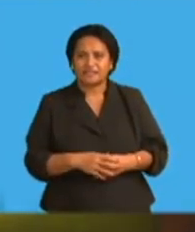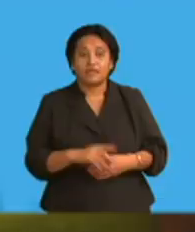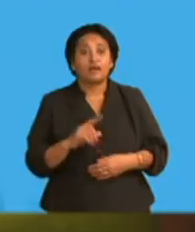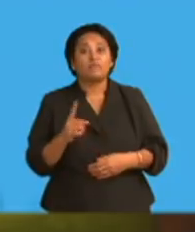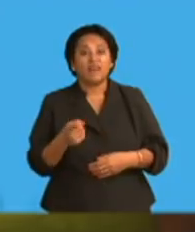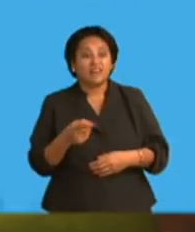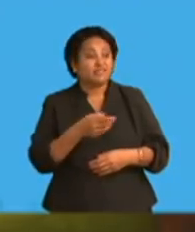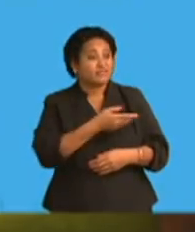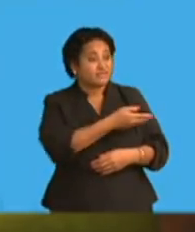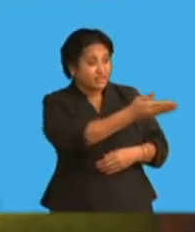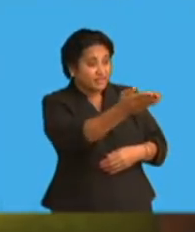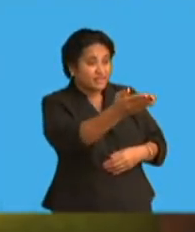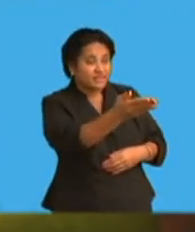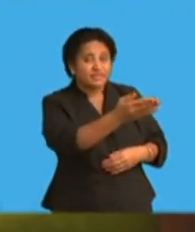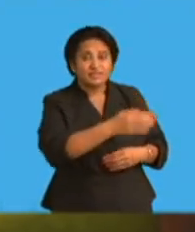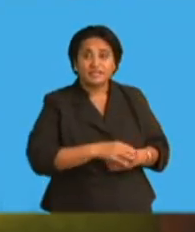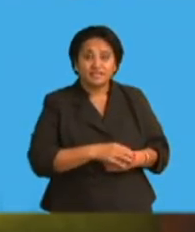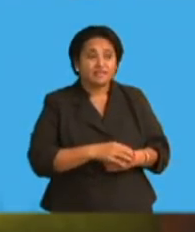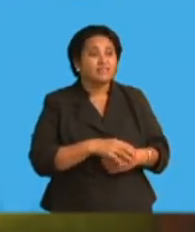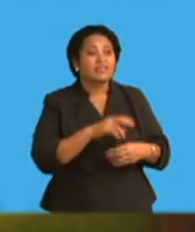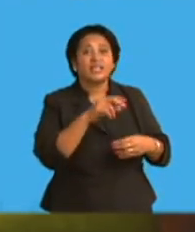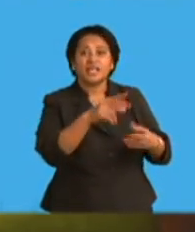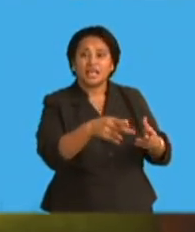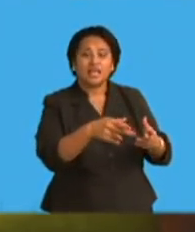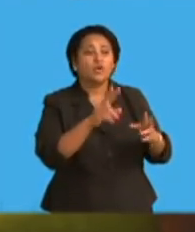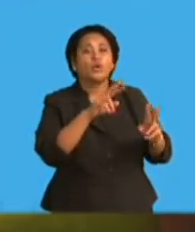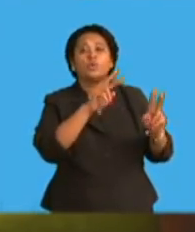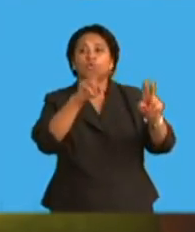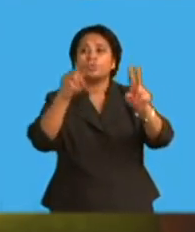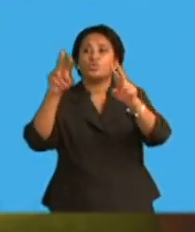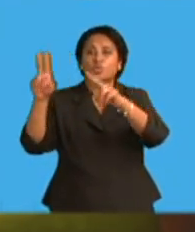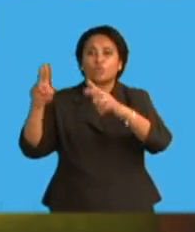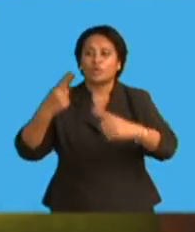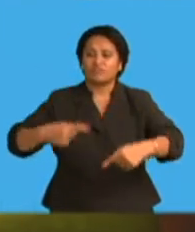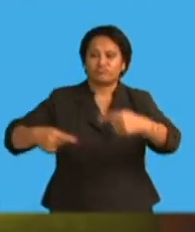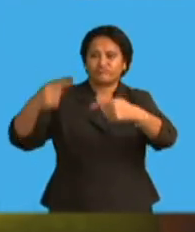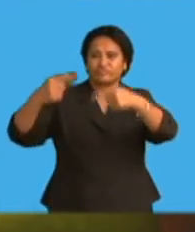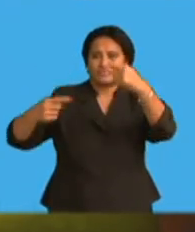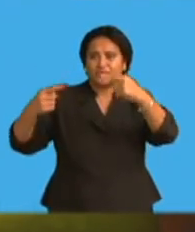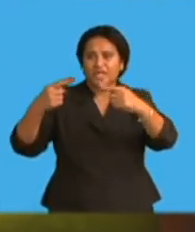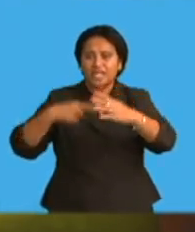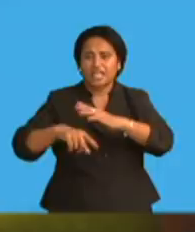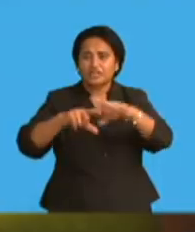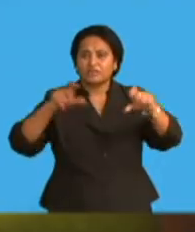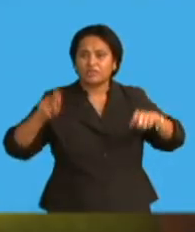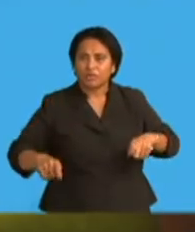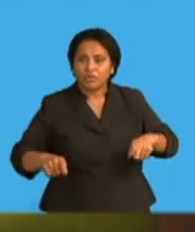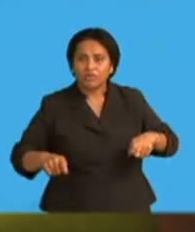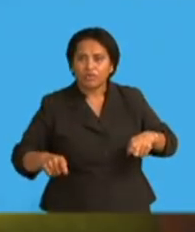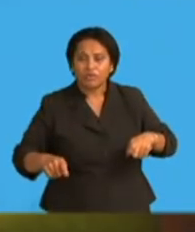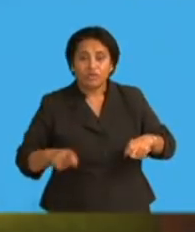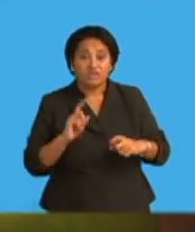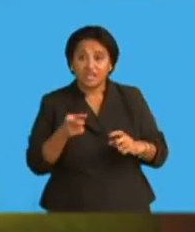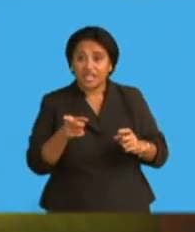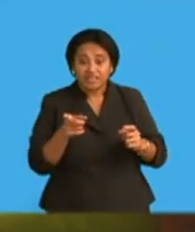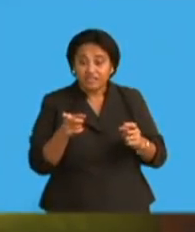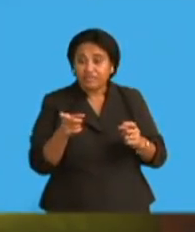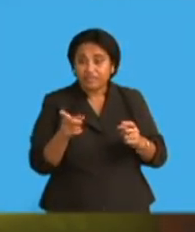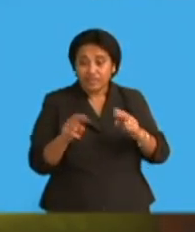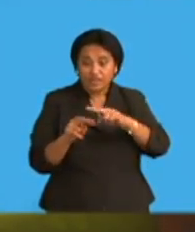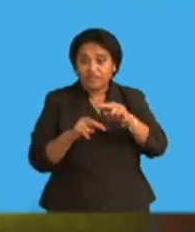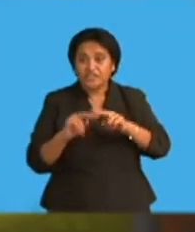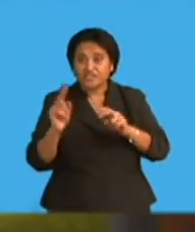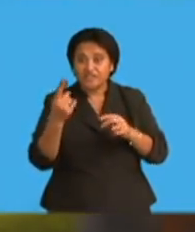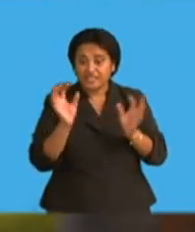for them, they had to get legal recourse, go outside and fight it in the court of law. If we had not been around, Madam Speaker, the things would have been